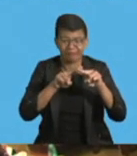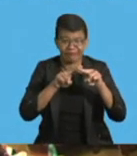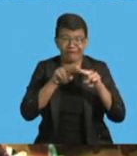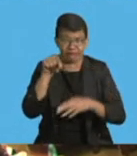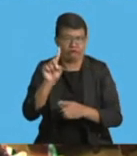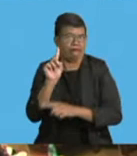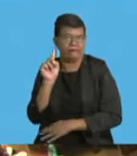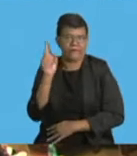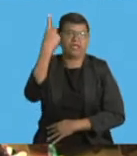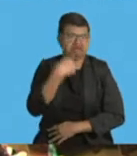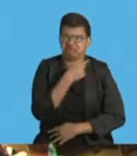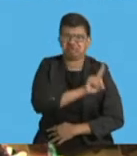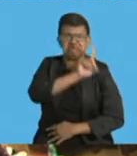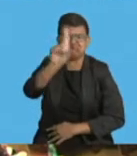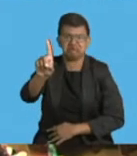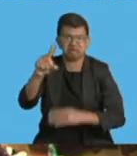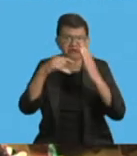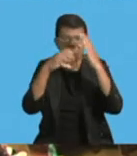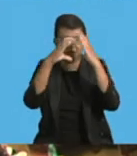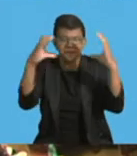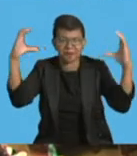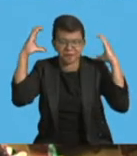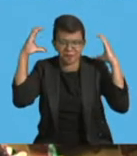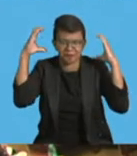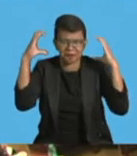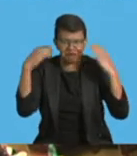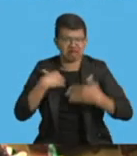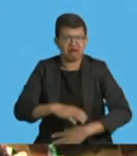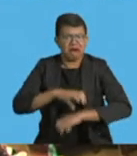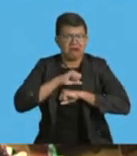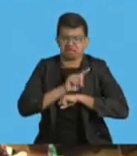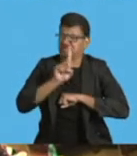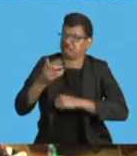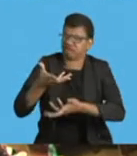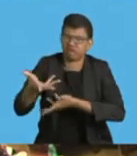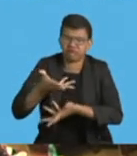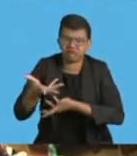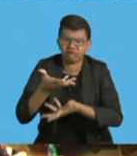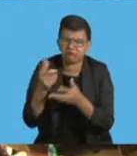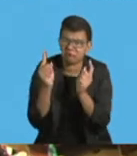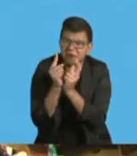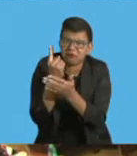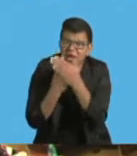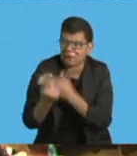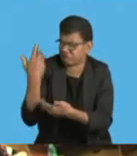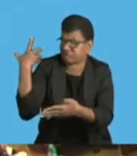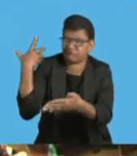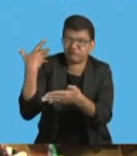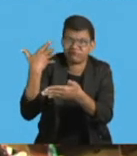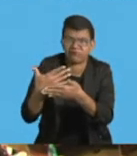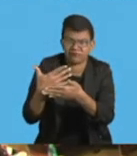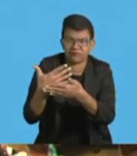of transformation in the way these meetings have been conducted in the past, and especially in the